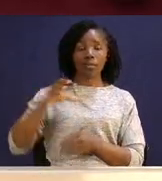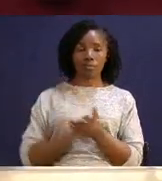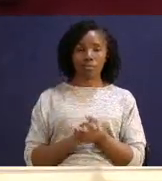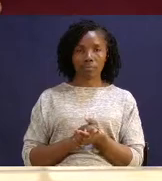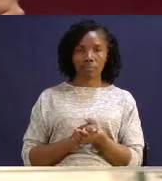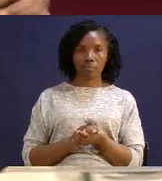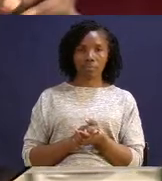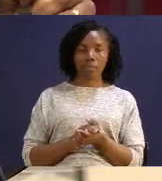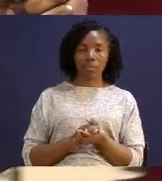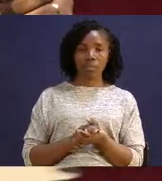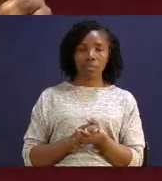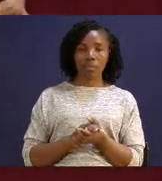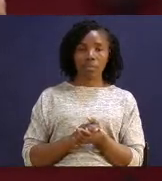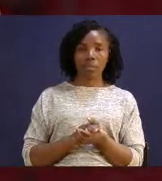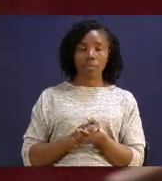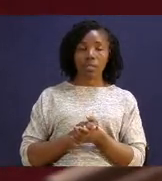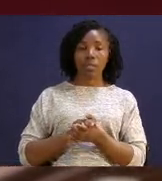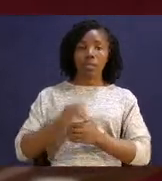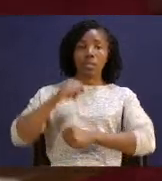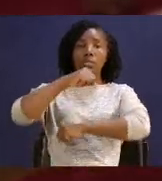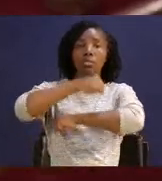Is there school fees in Jesus?